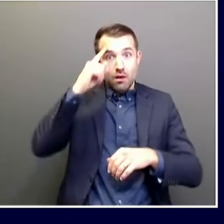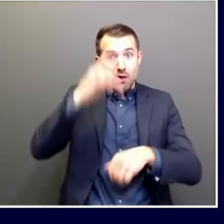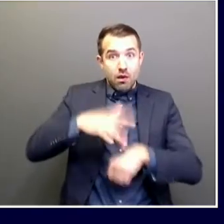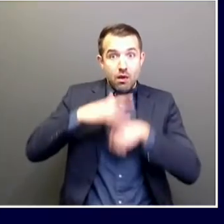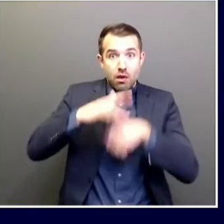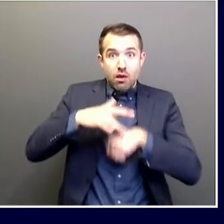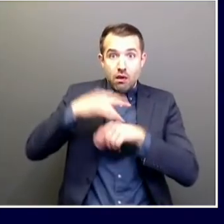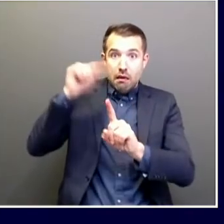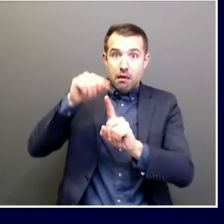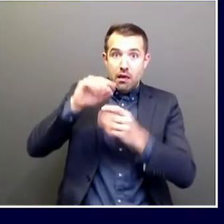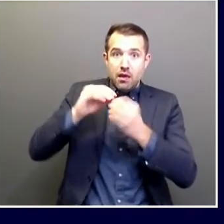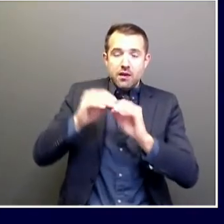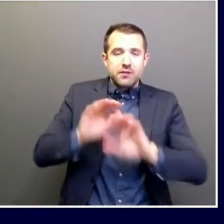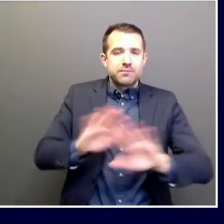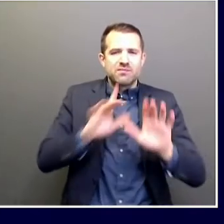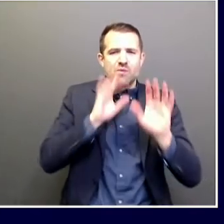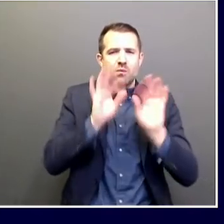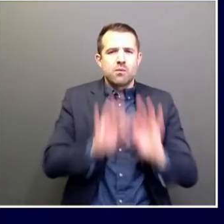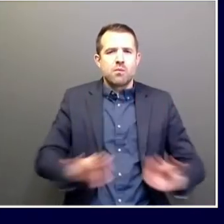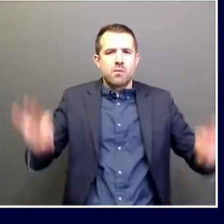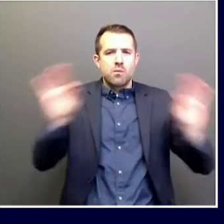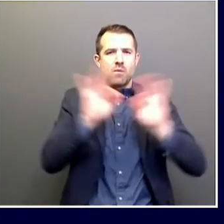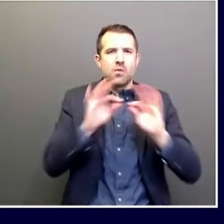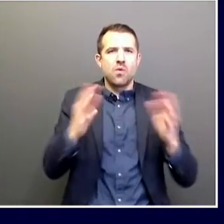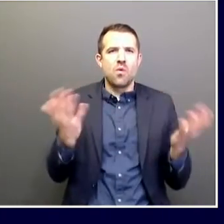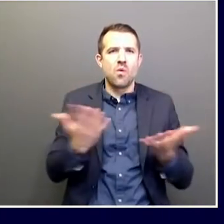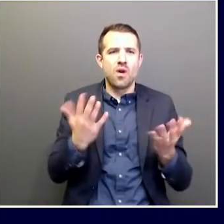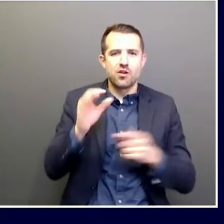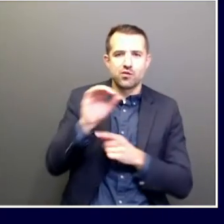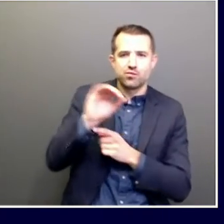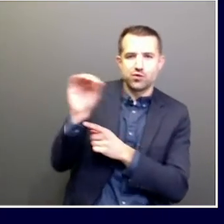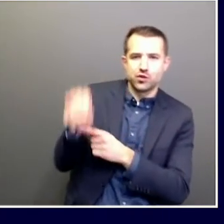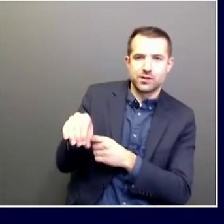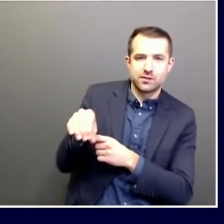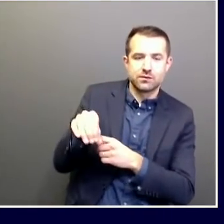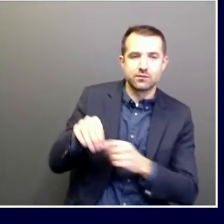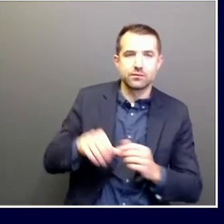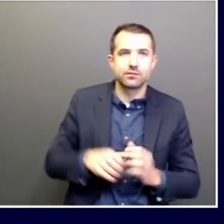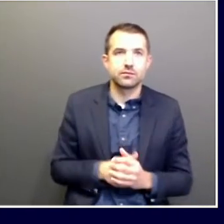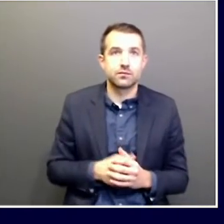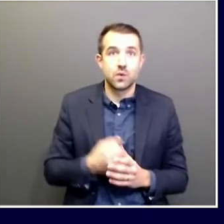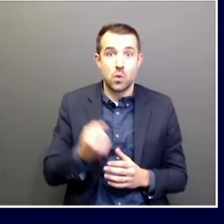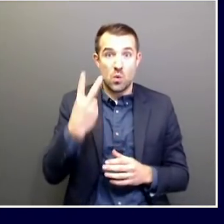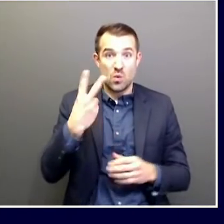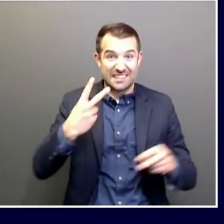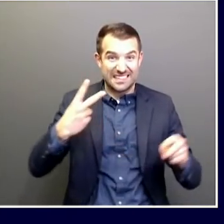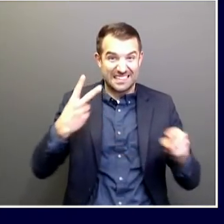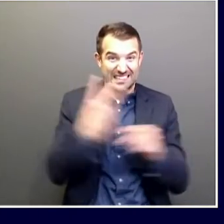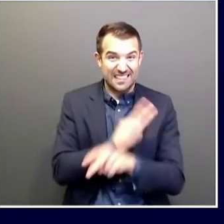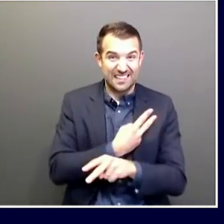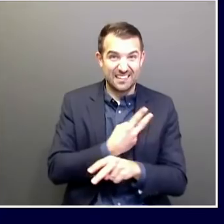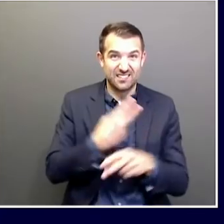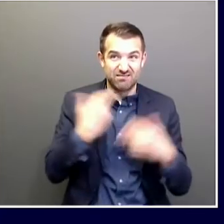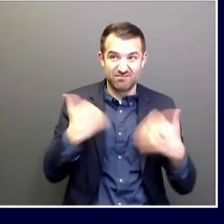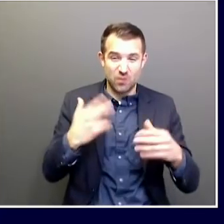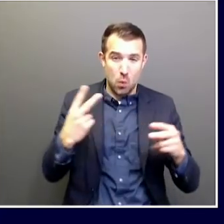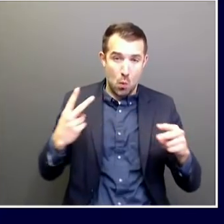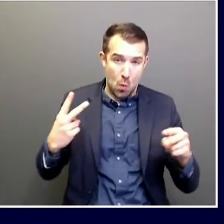where that 12 times figure really comes into play. Okay, thank you. And second question,